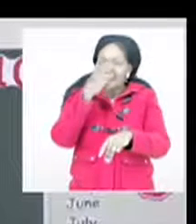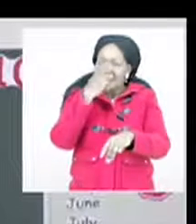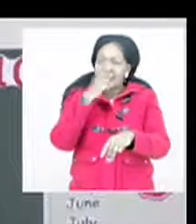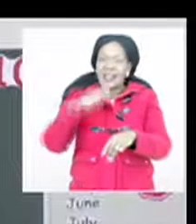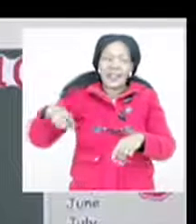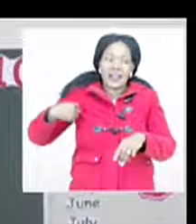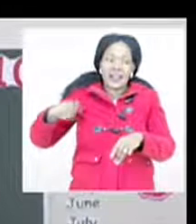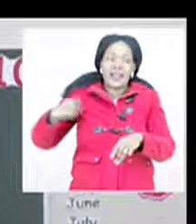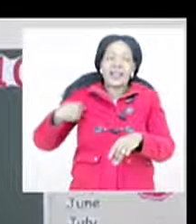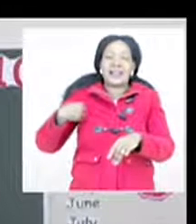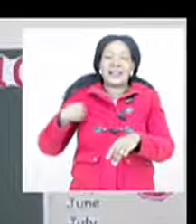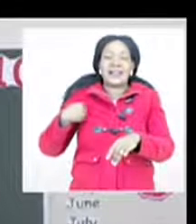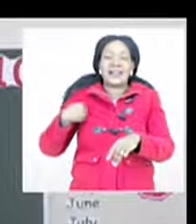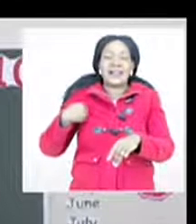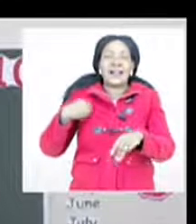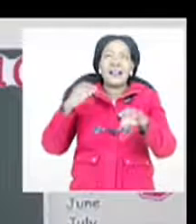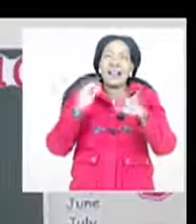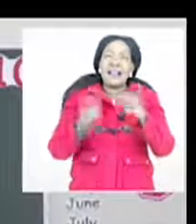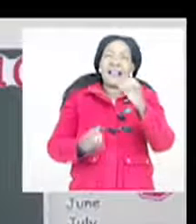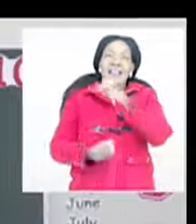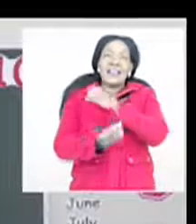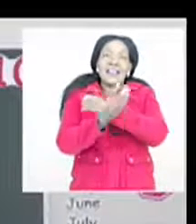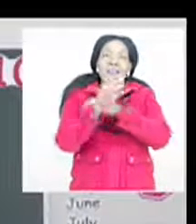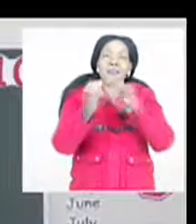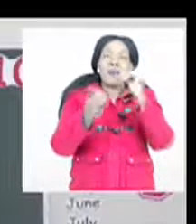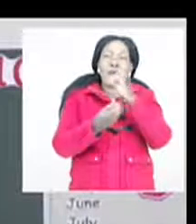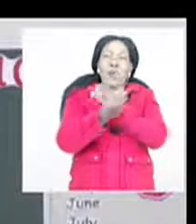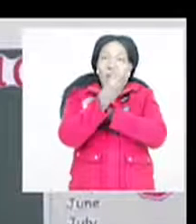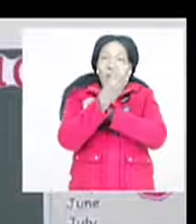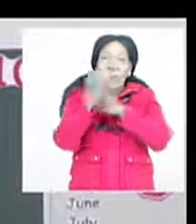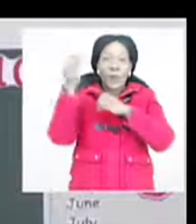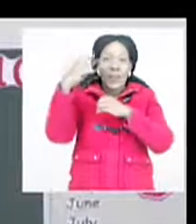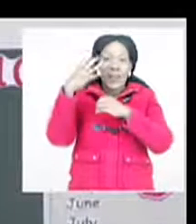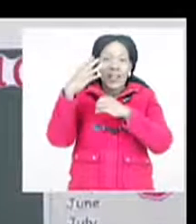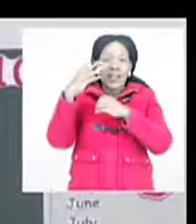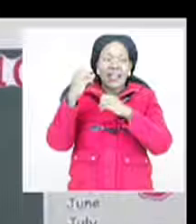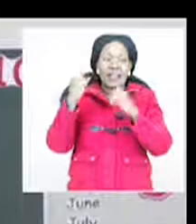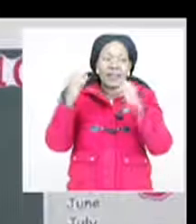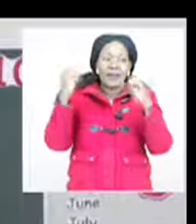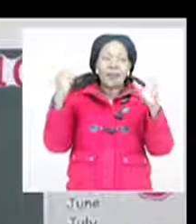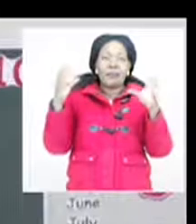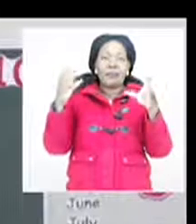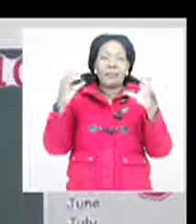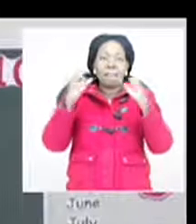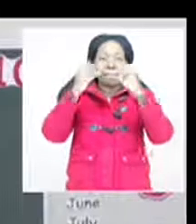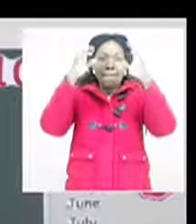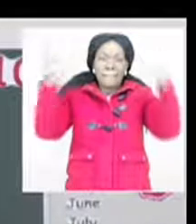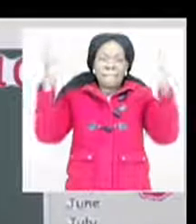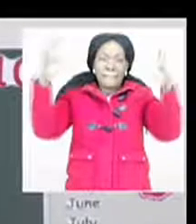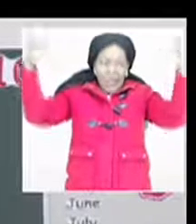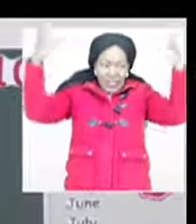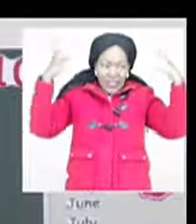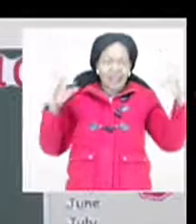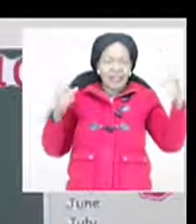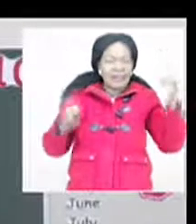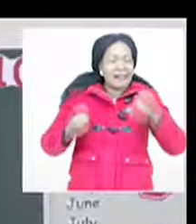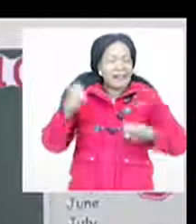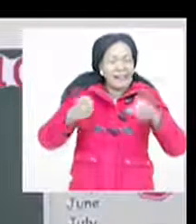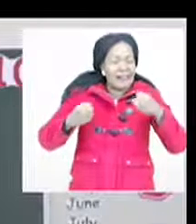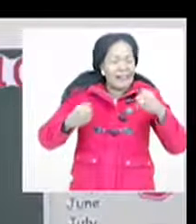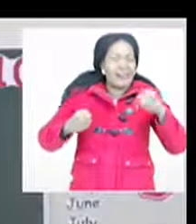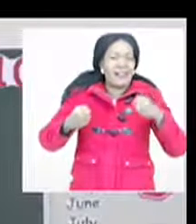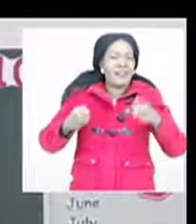Early morning, dark of night. Beware the mighty lions bite. Run, run with all your